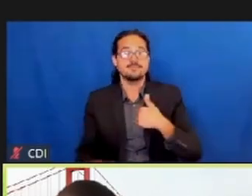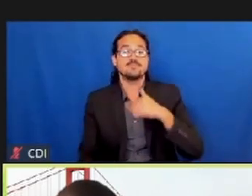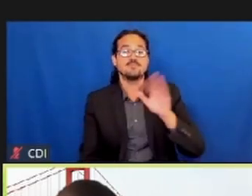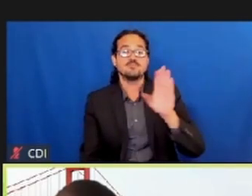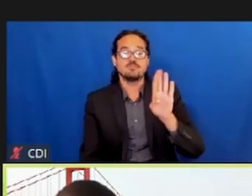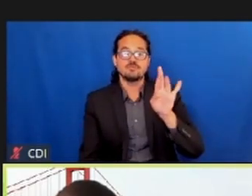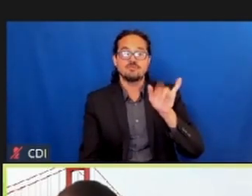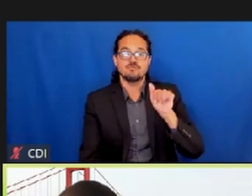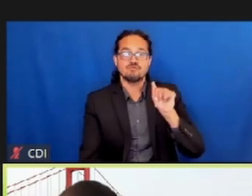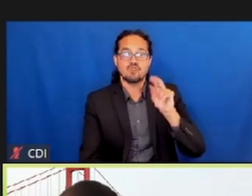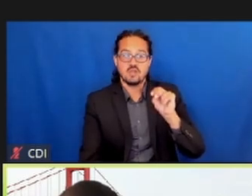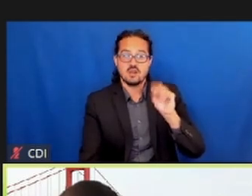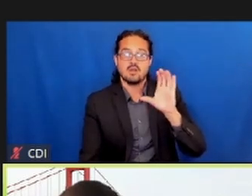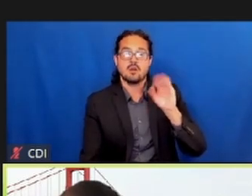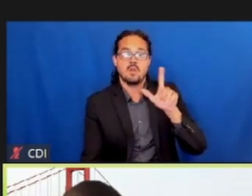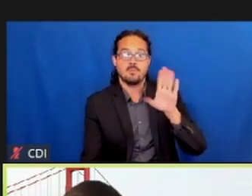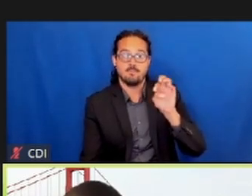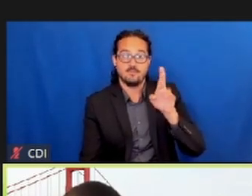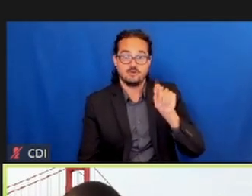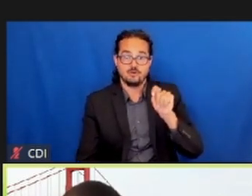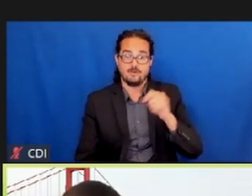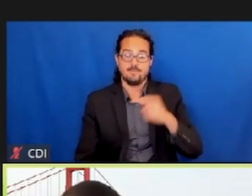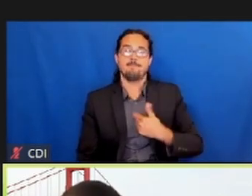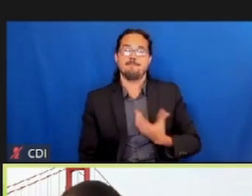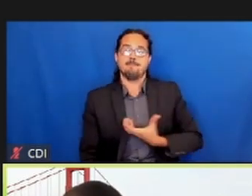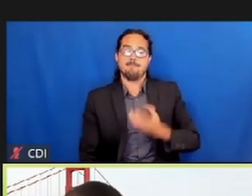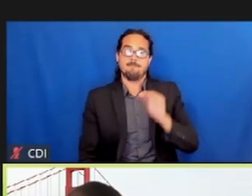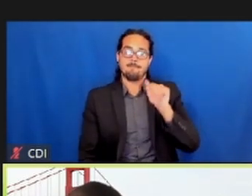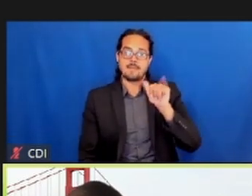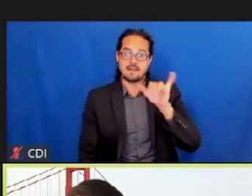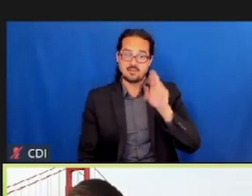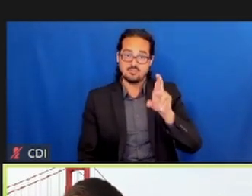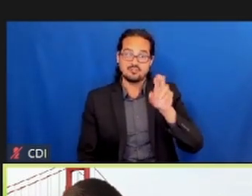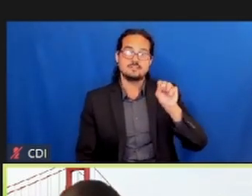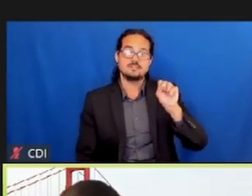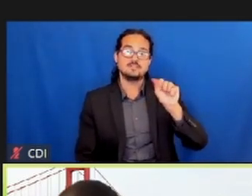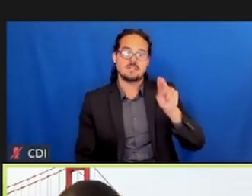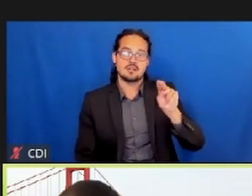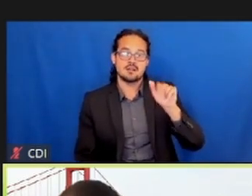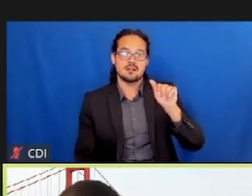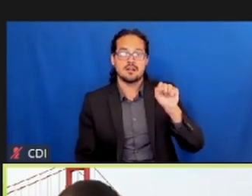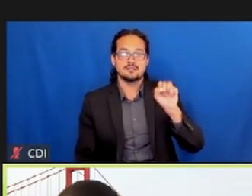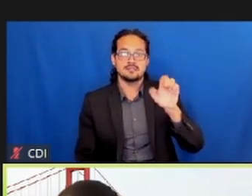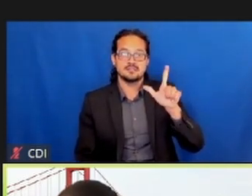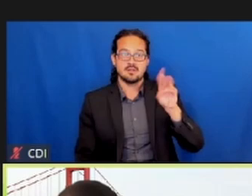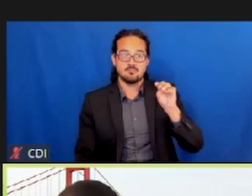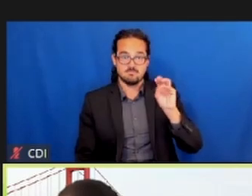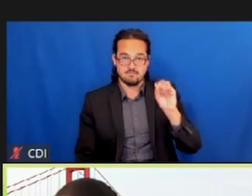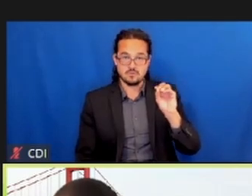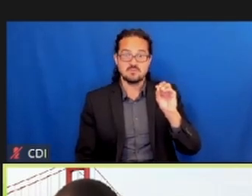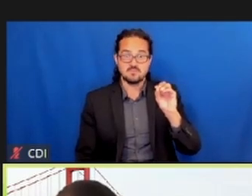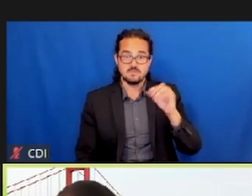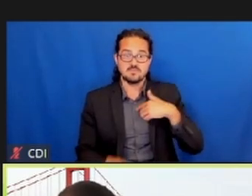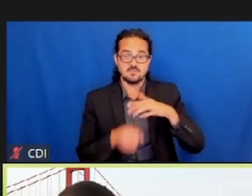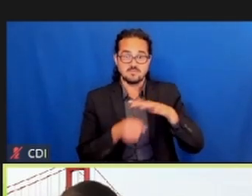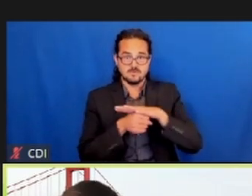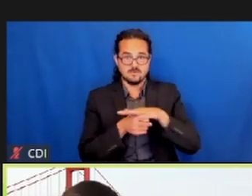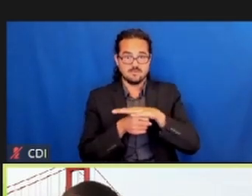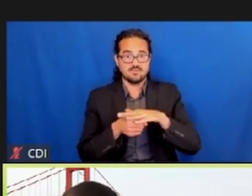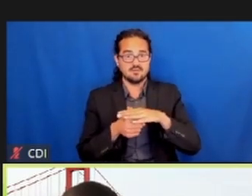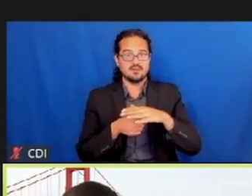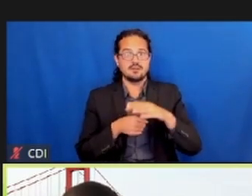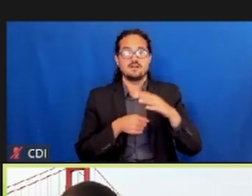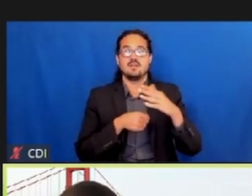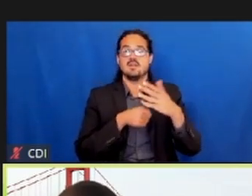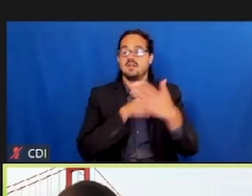on behalf of the Marin County Council of Mayors and Council Members. I'm going to briefly touch about the role of the MCC. Then I'm going to